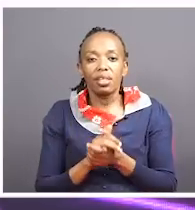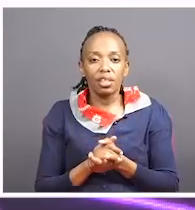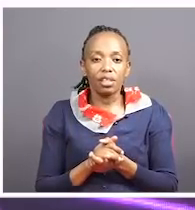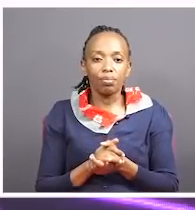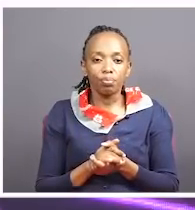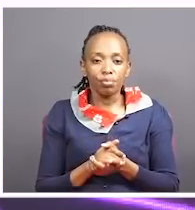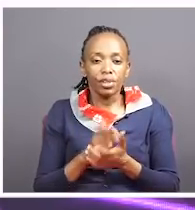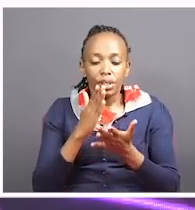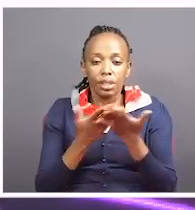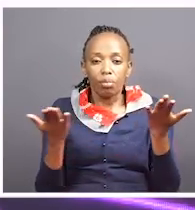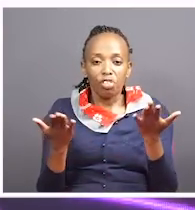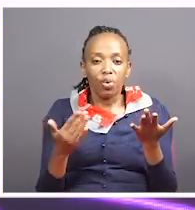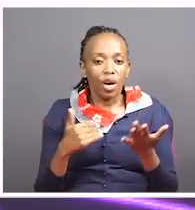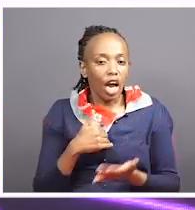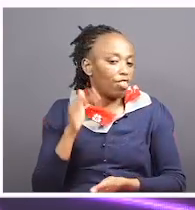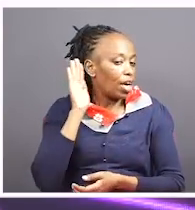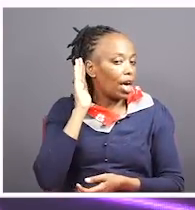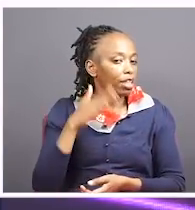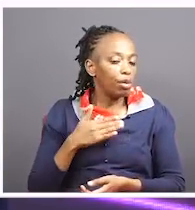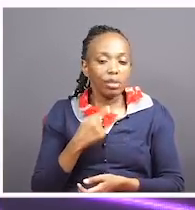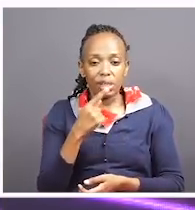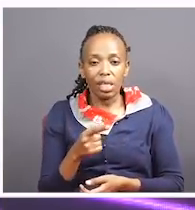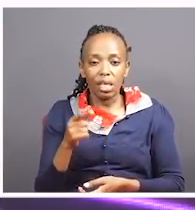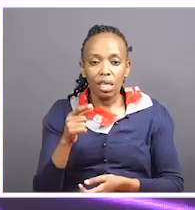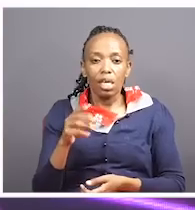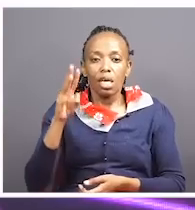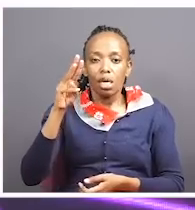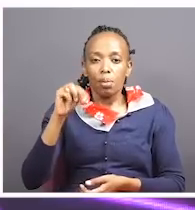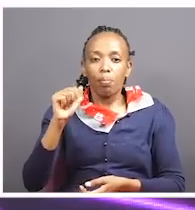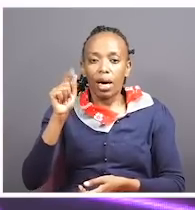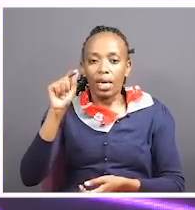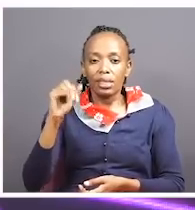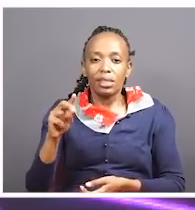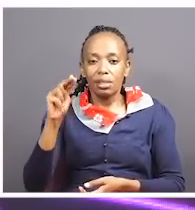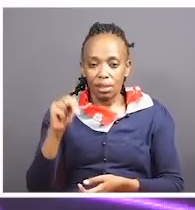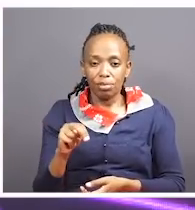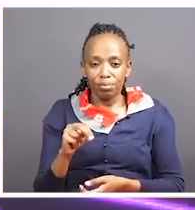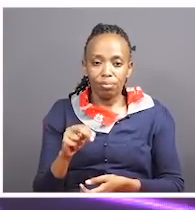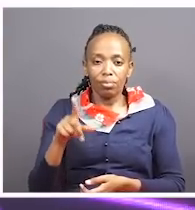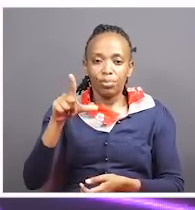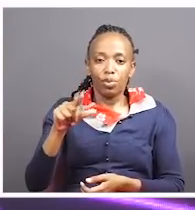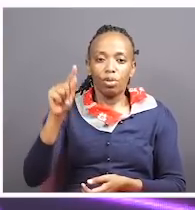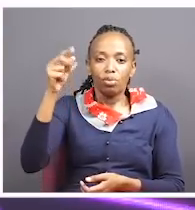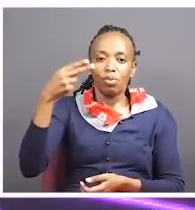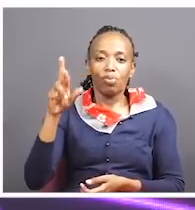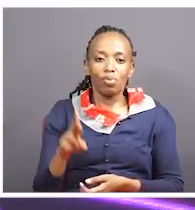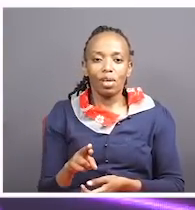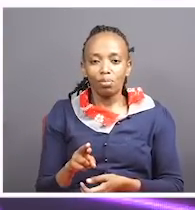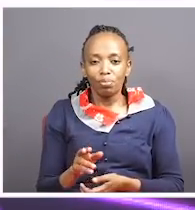excellent. Some of you may have heard me quote Martin Luther King Jr., which is the last thing I say.